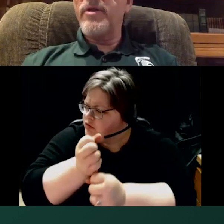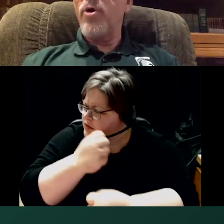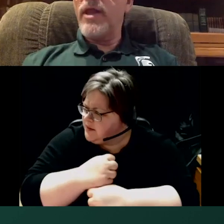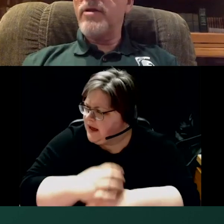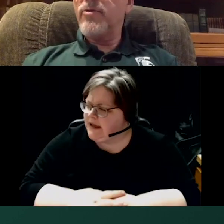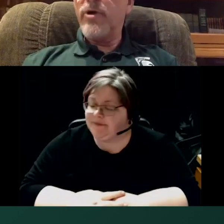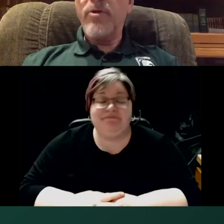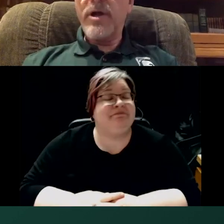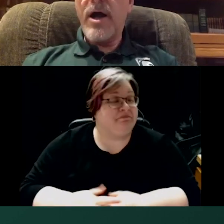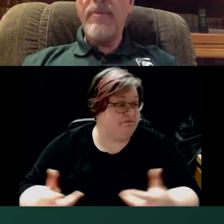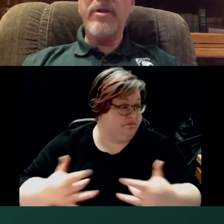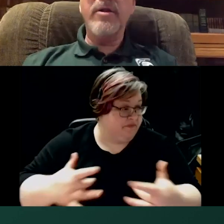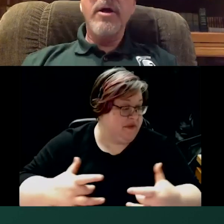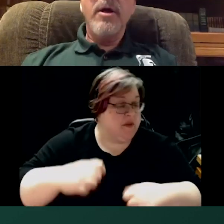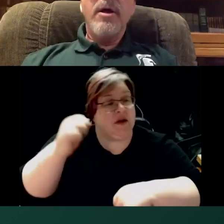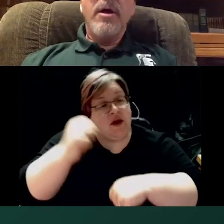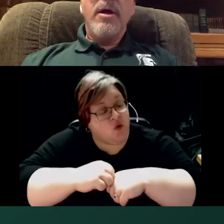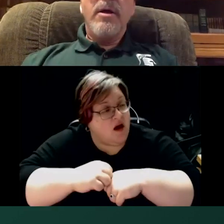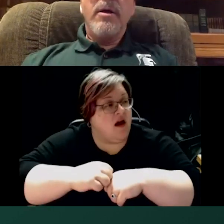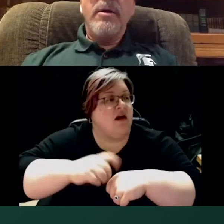perhaps small asteroids or comets